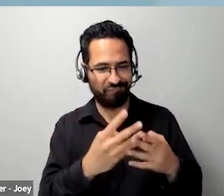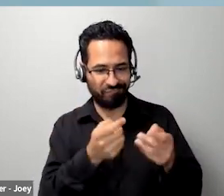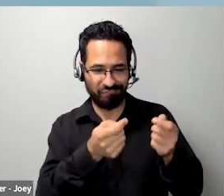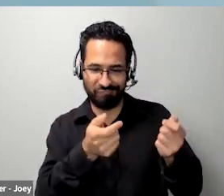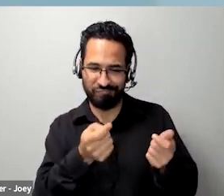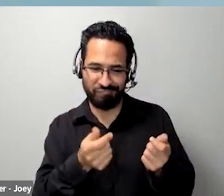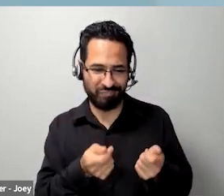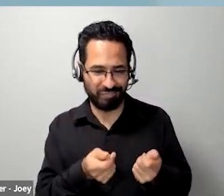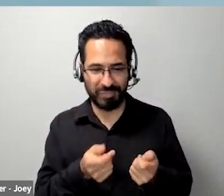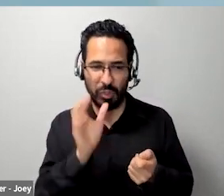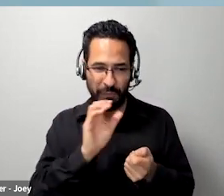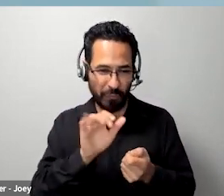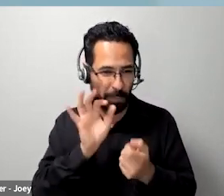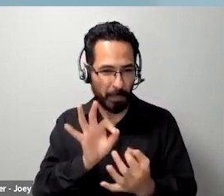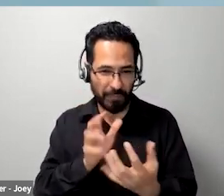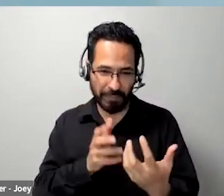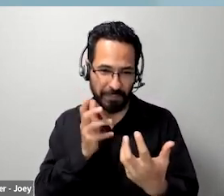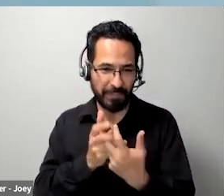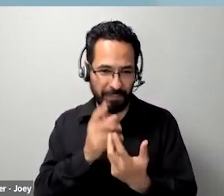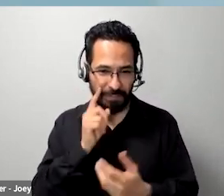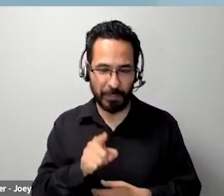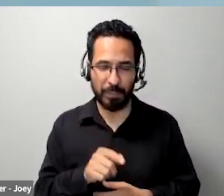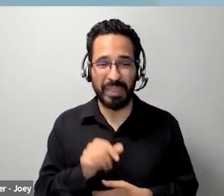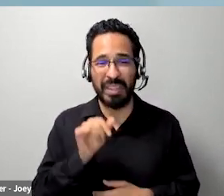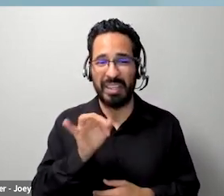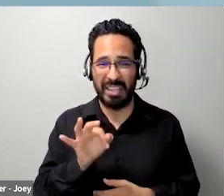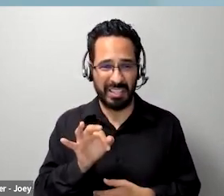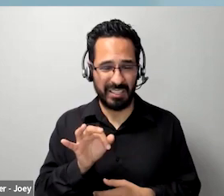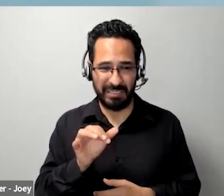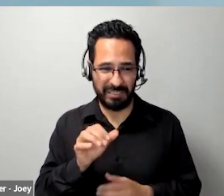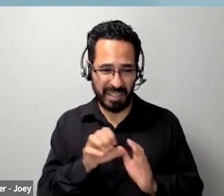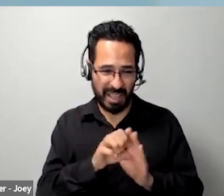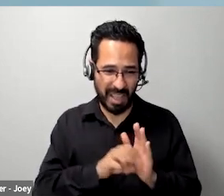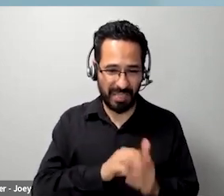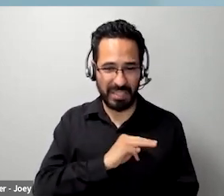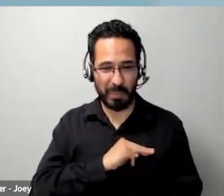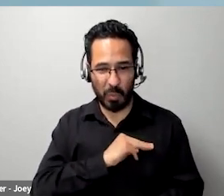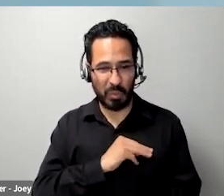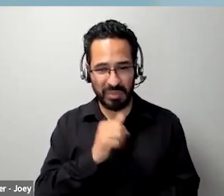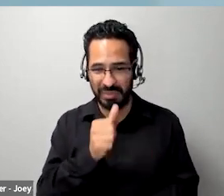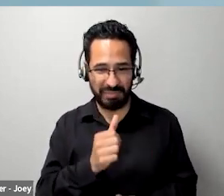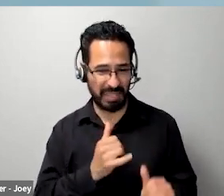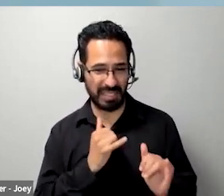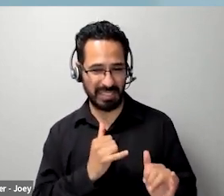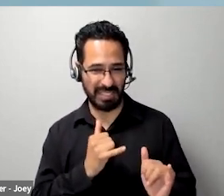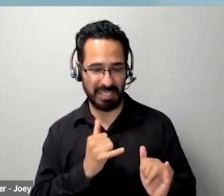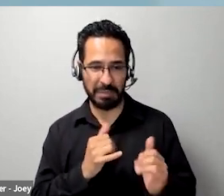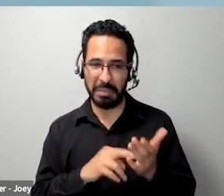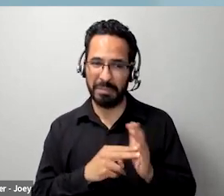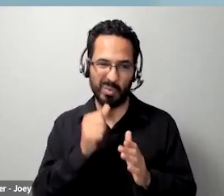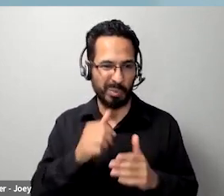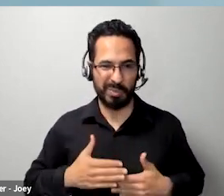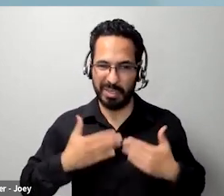that perfect fit is going to be for you. And if you're not on the same ethics and morals, you're likely not going to be happy there for the long term